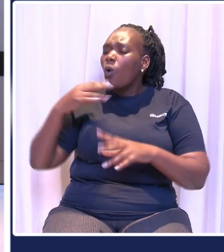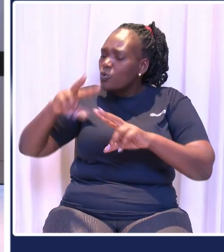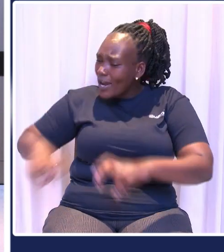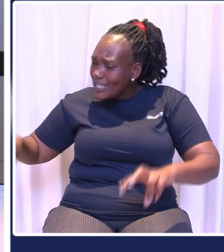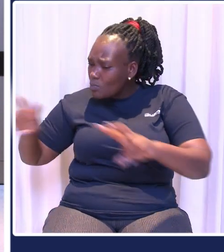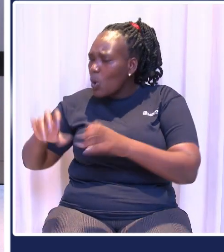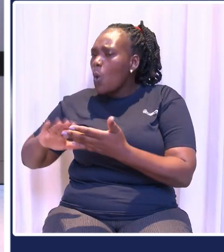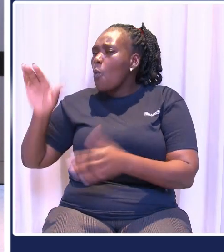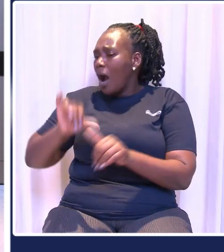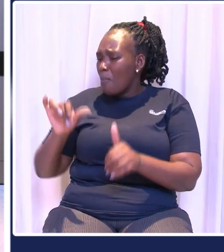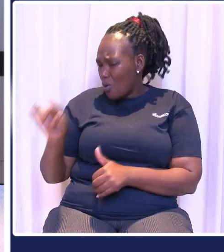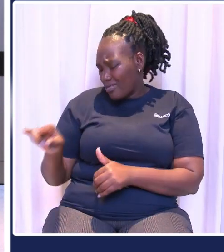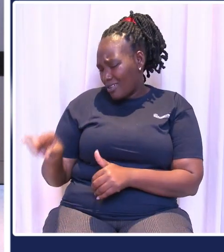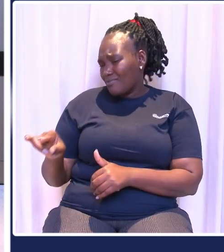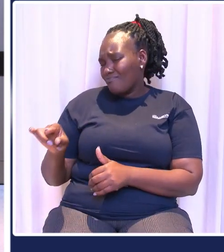more. Yeah.